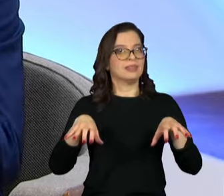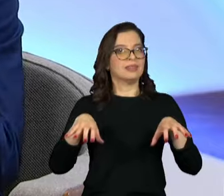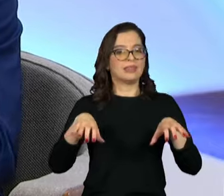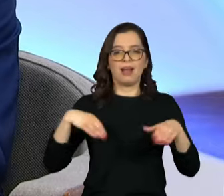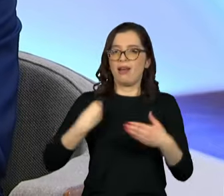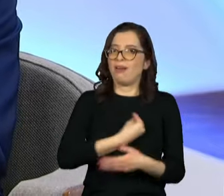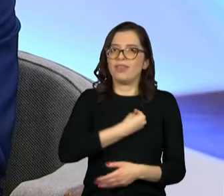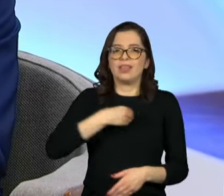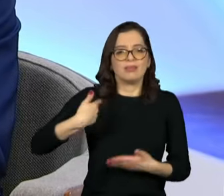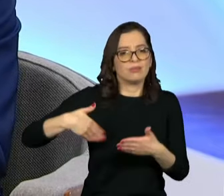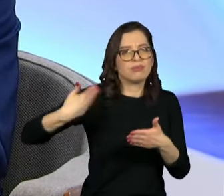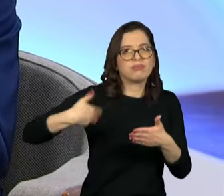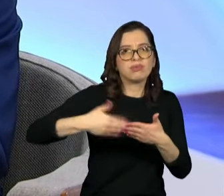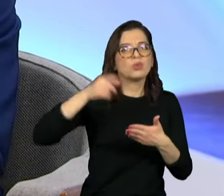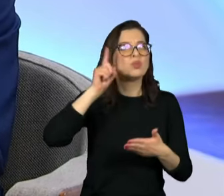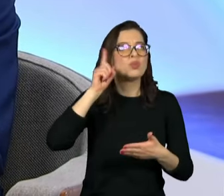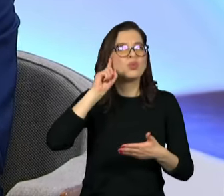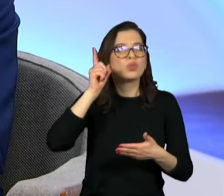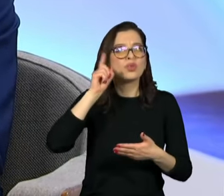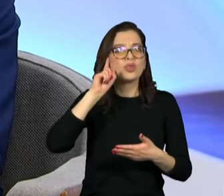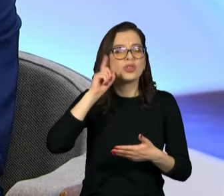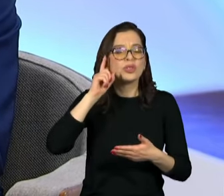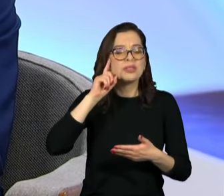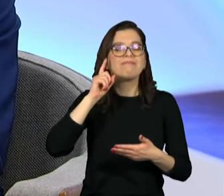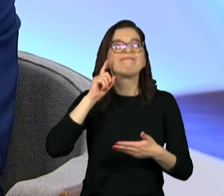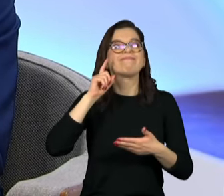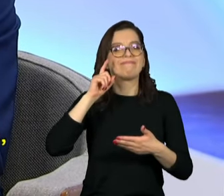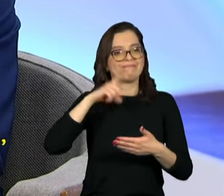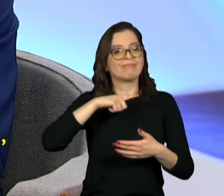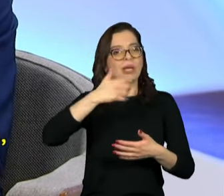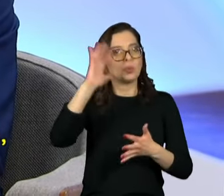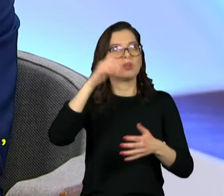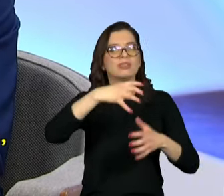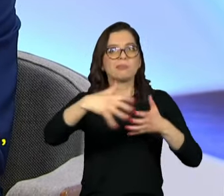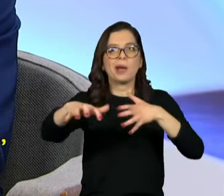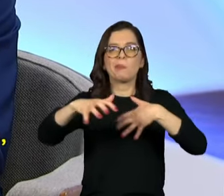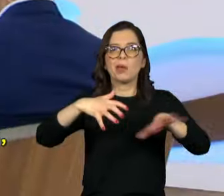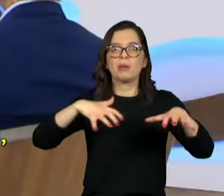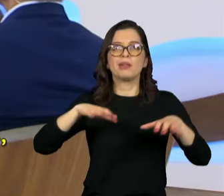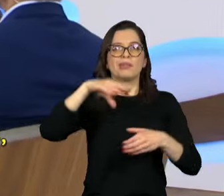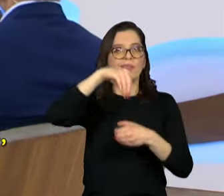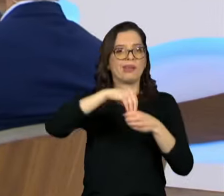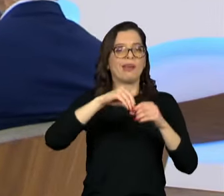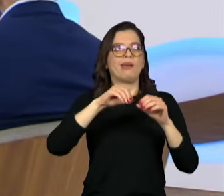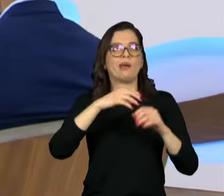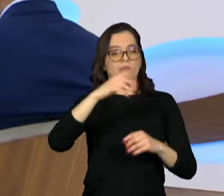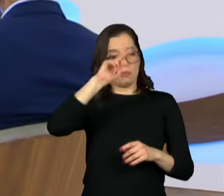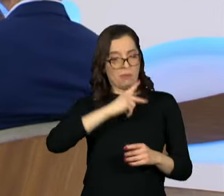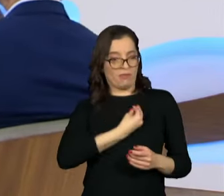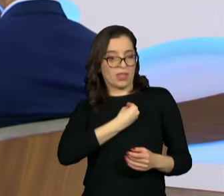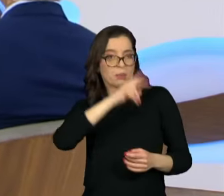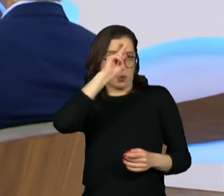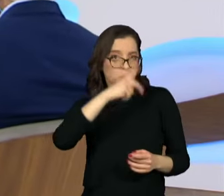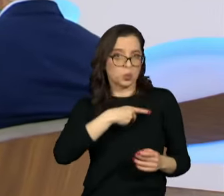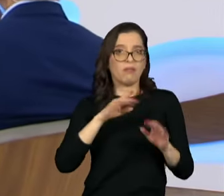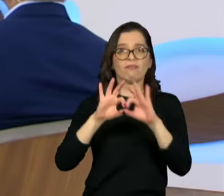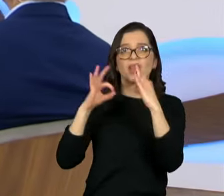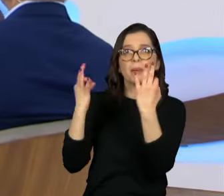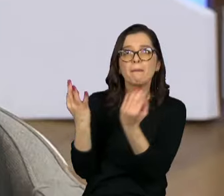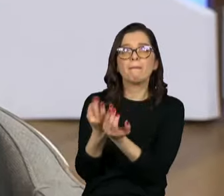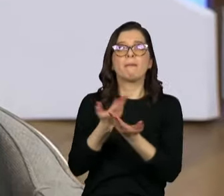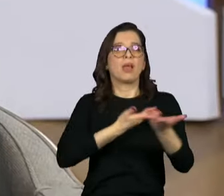really infiltrated our everyday lives, our personal lives, our family lives, our relation, even